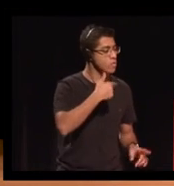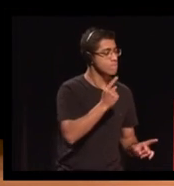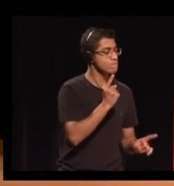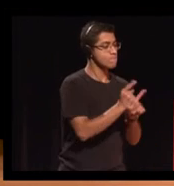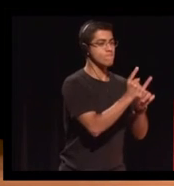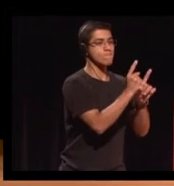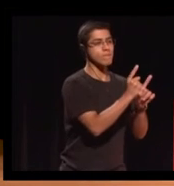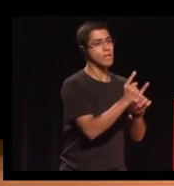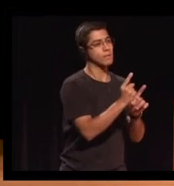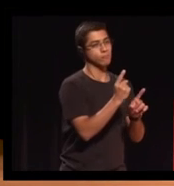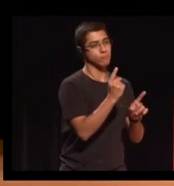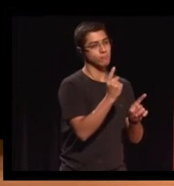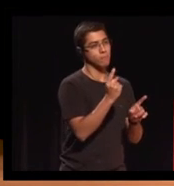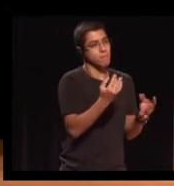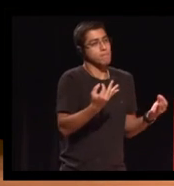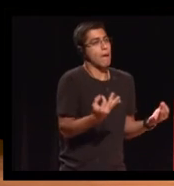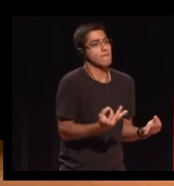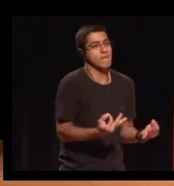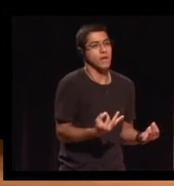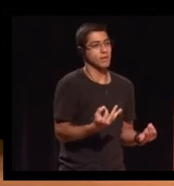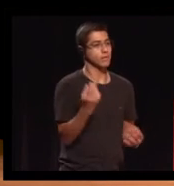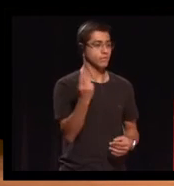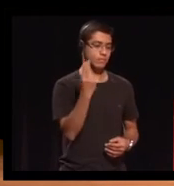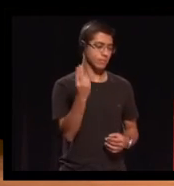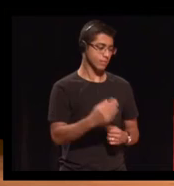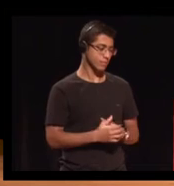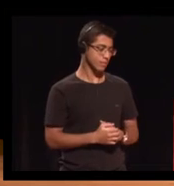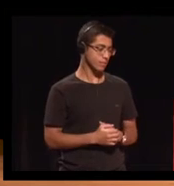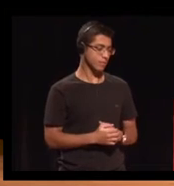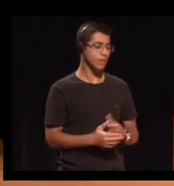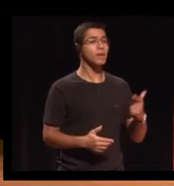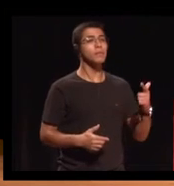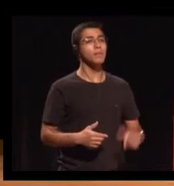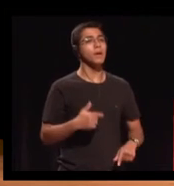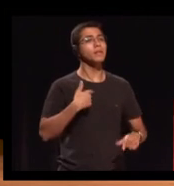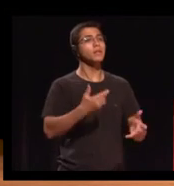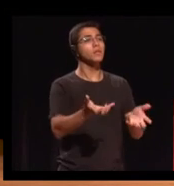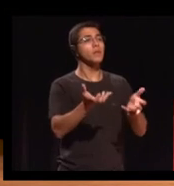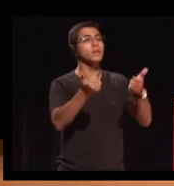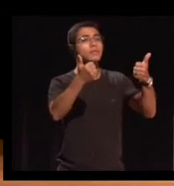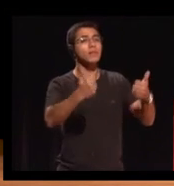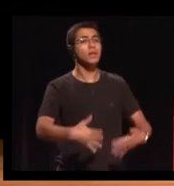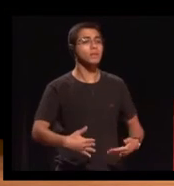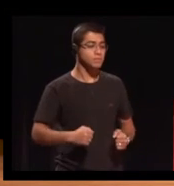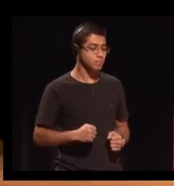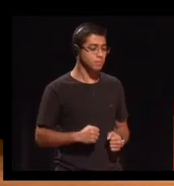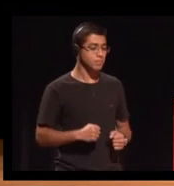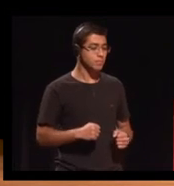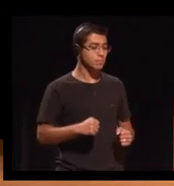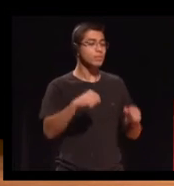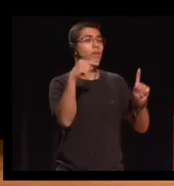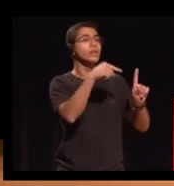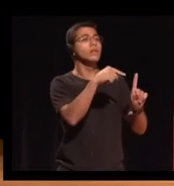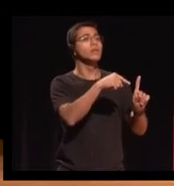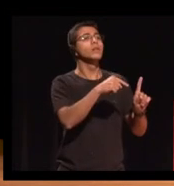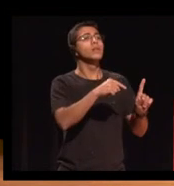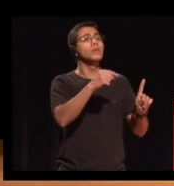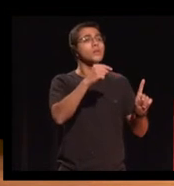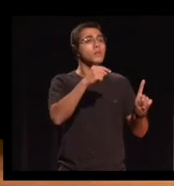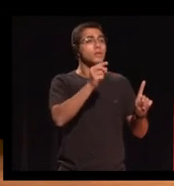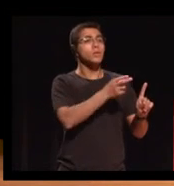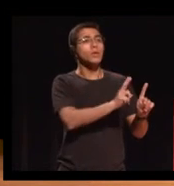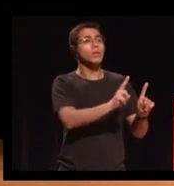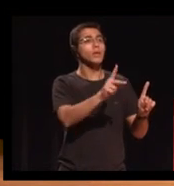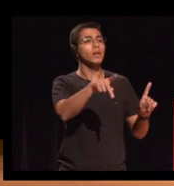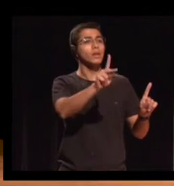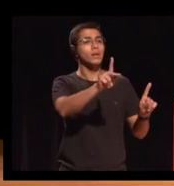Another resident I wanted to talk to you about is Karen Palmer. Karen Palmer describes herself as a storyteller from the